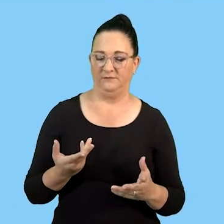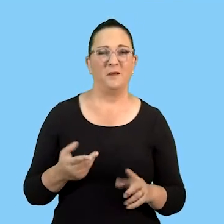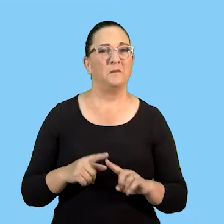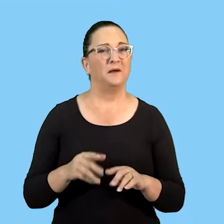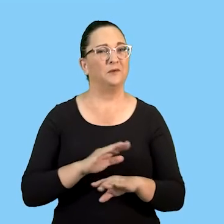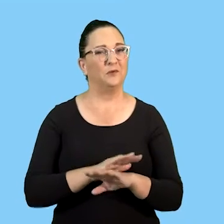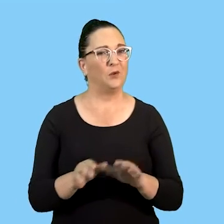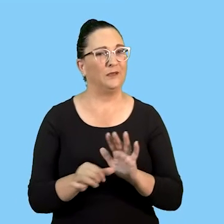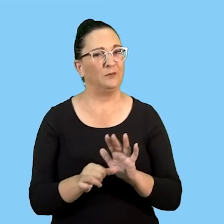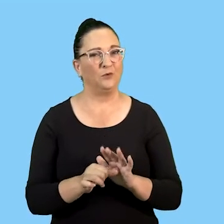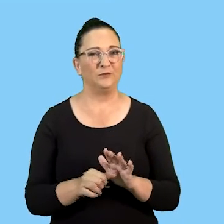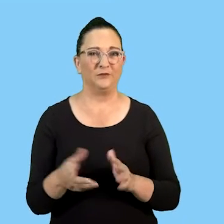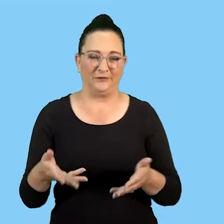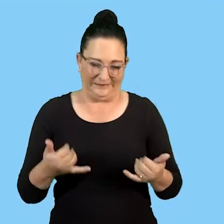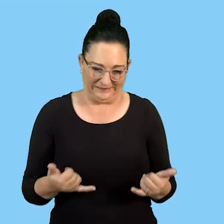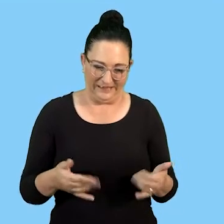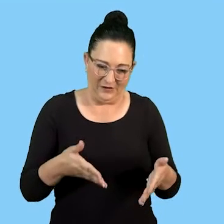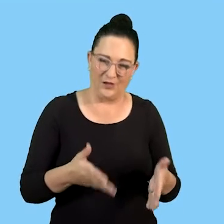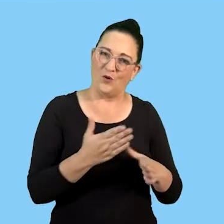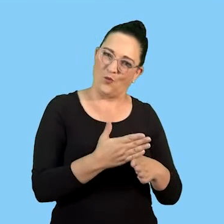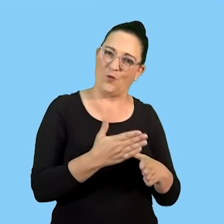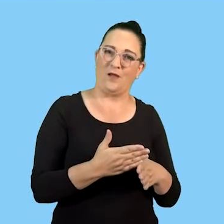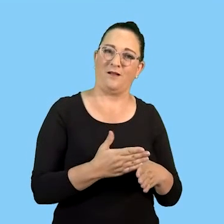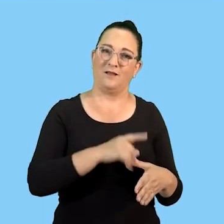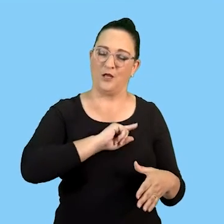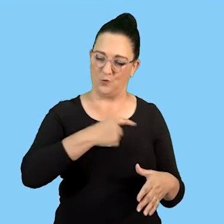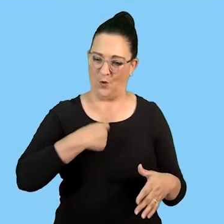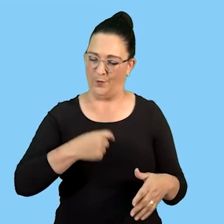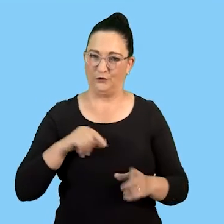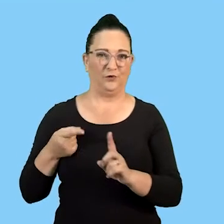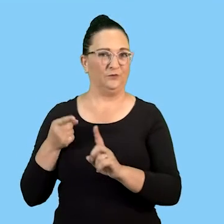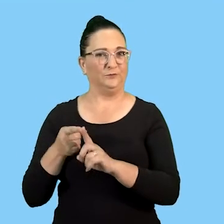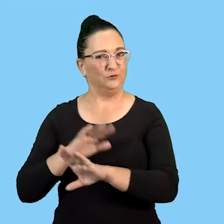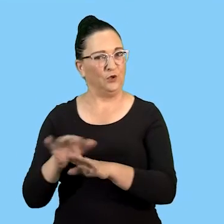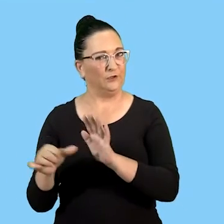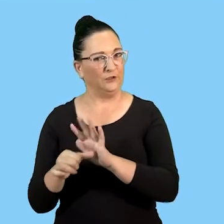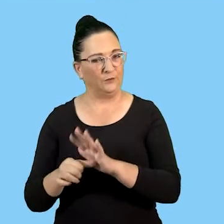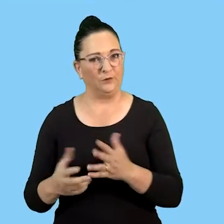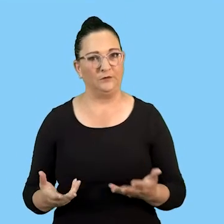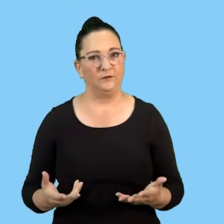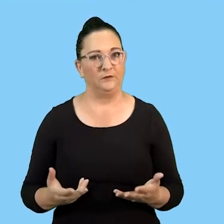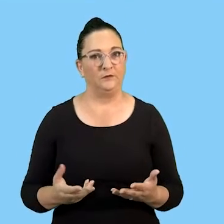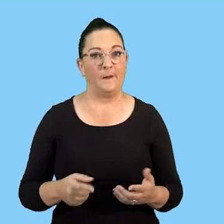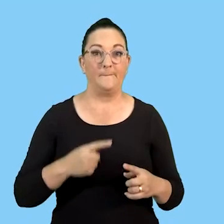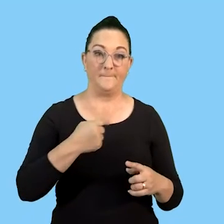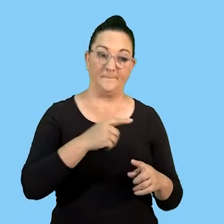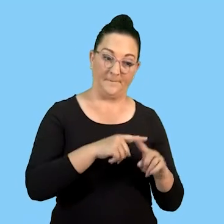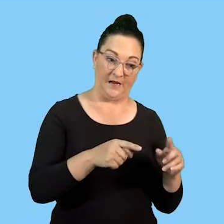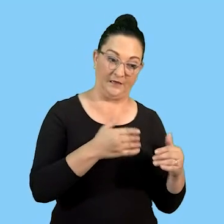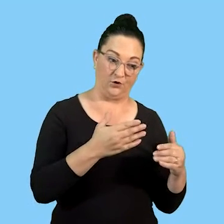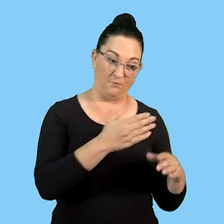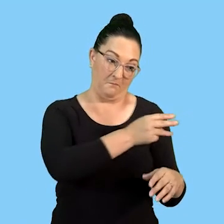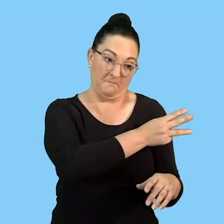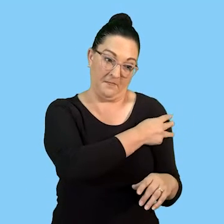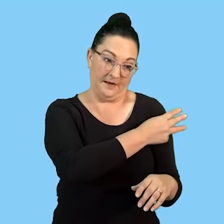a personal objective. We are working, so it's not your own objective. But as the manager, I come up with the business objective. So